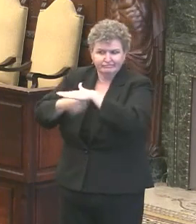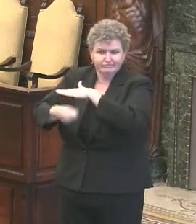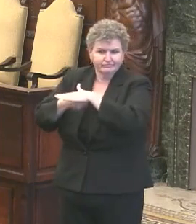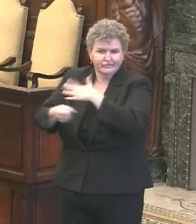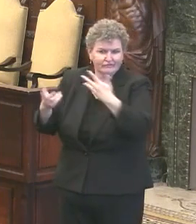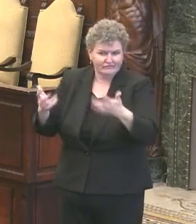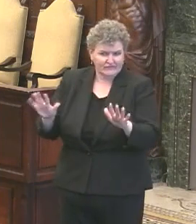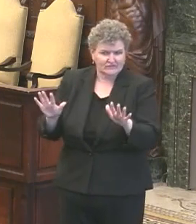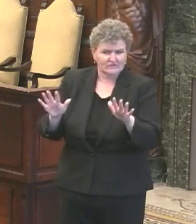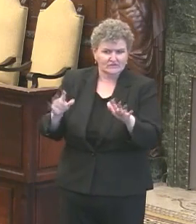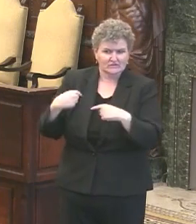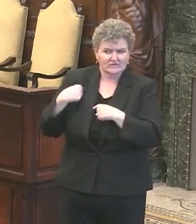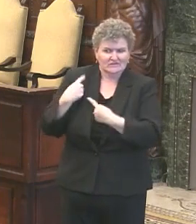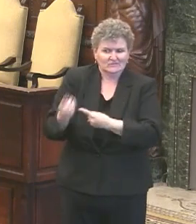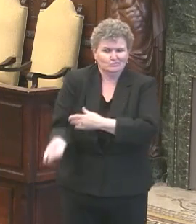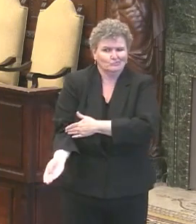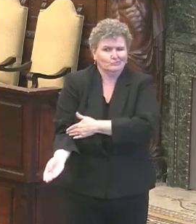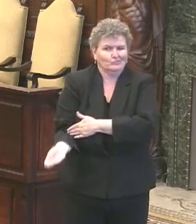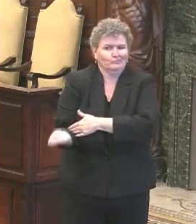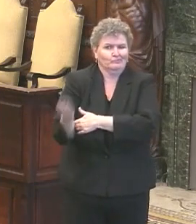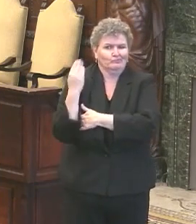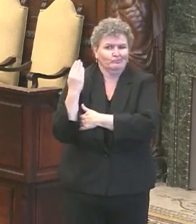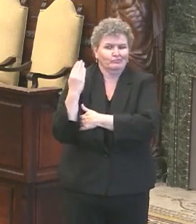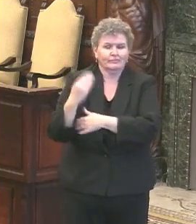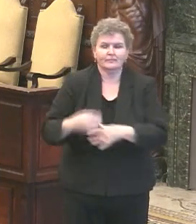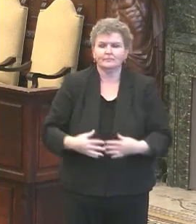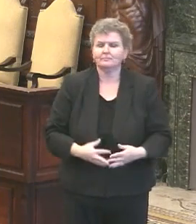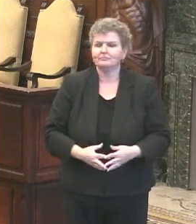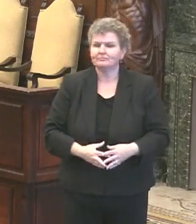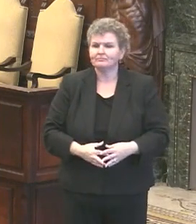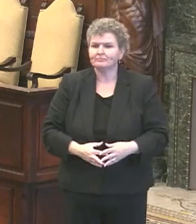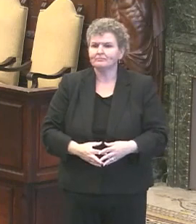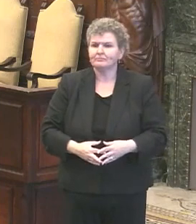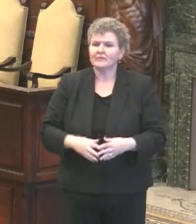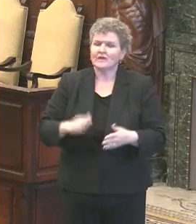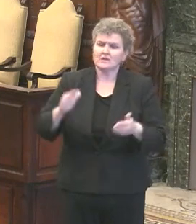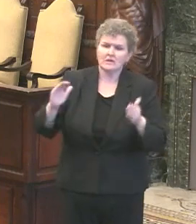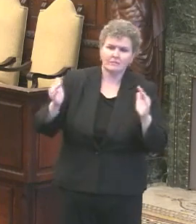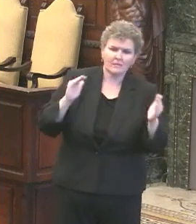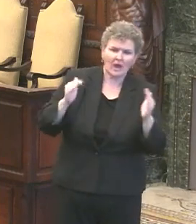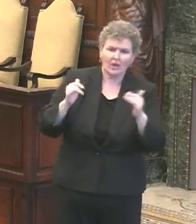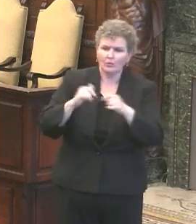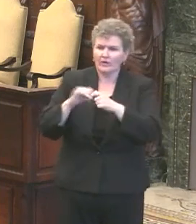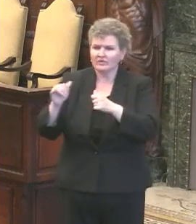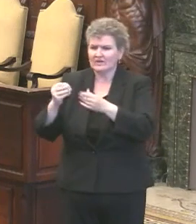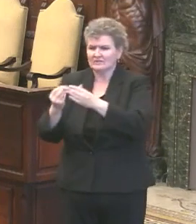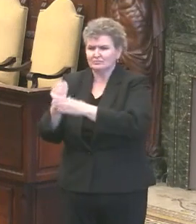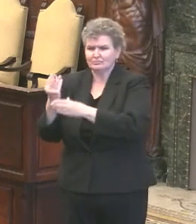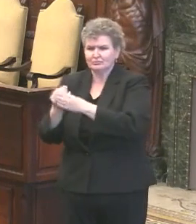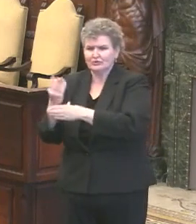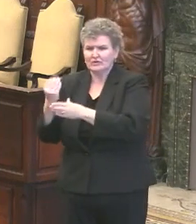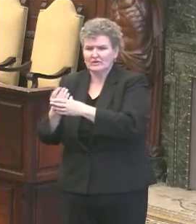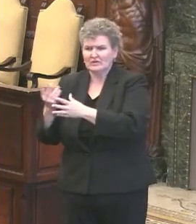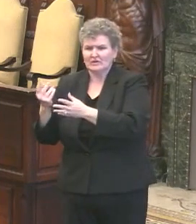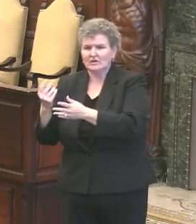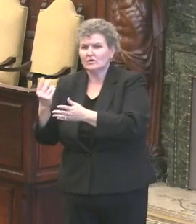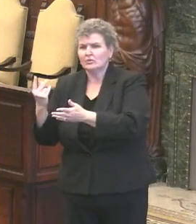morning, reported on the state's database. And for comparison, at the peak in the spring, we had over 1,000 people with infection in